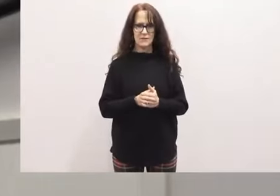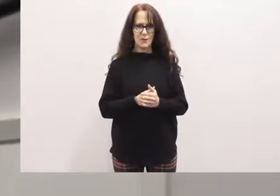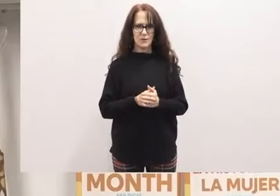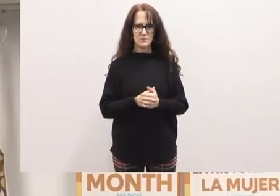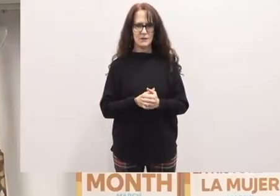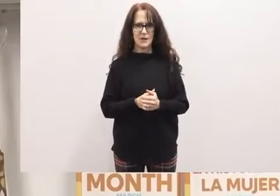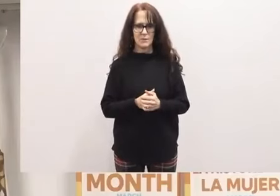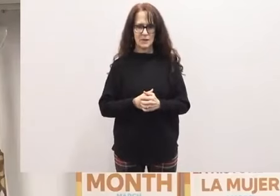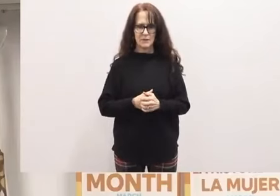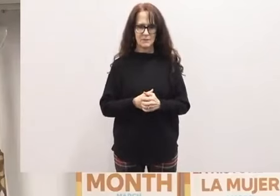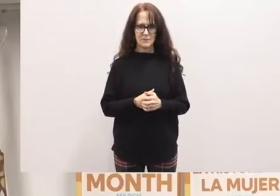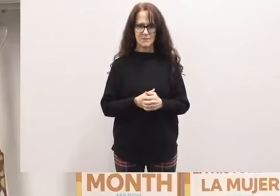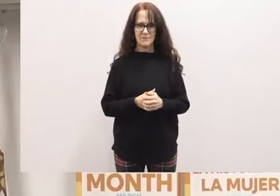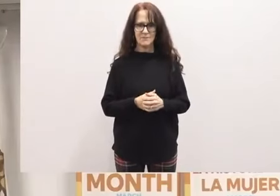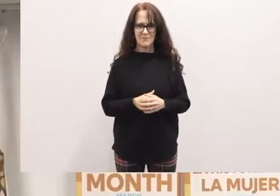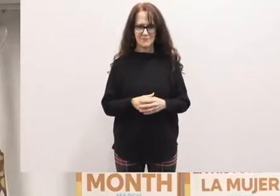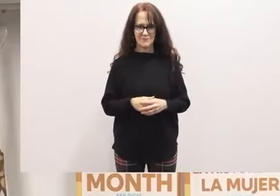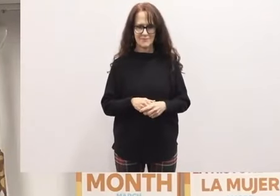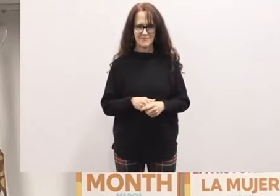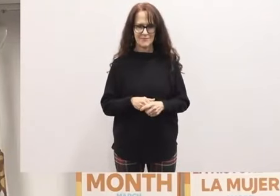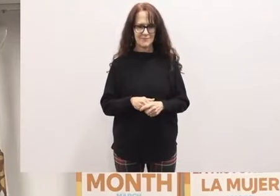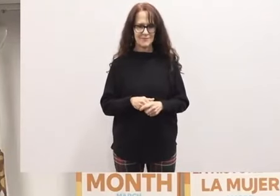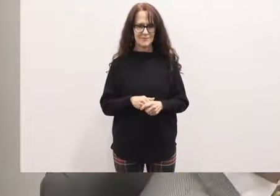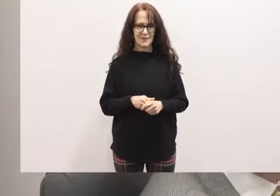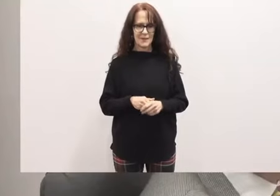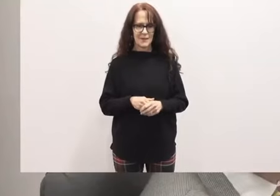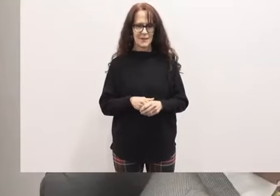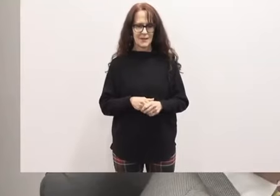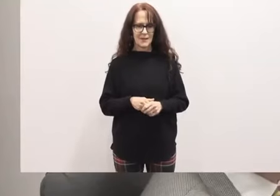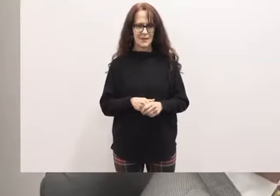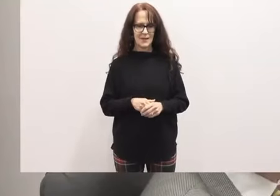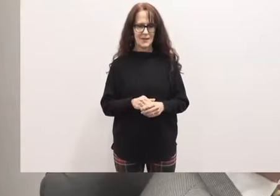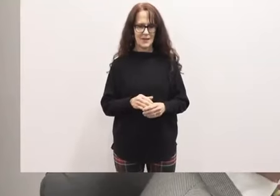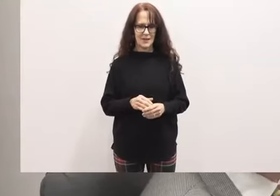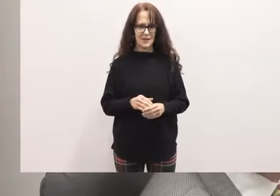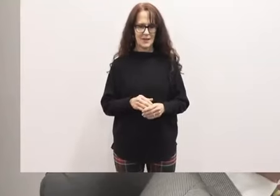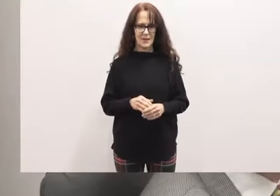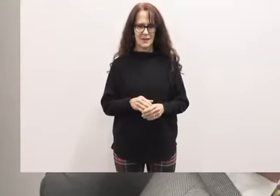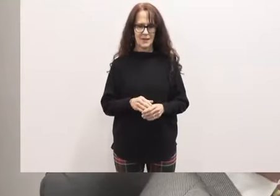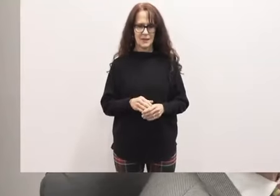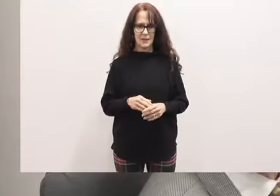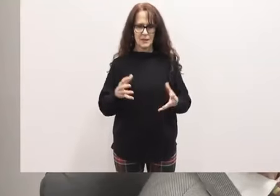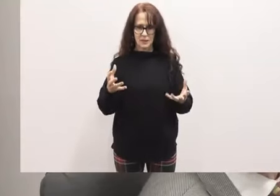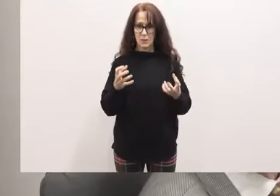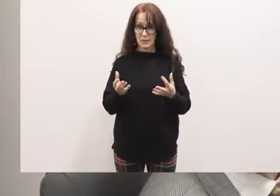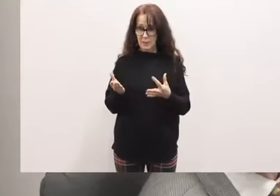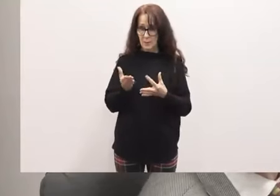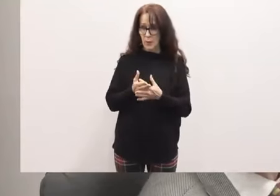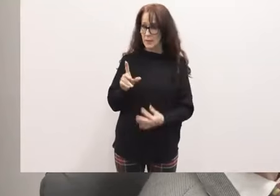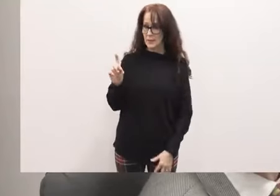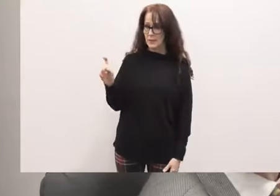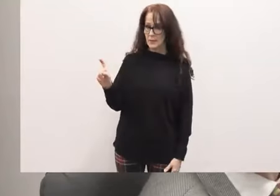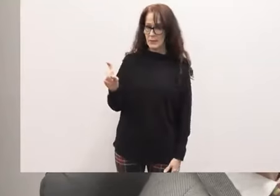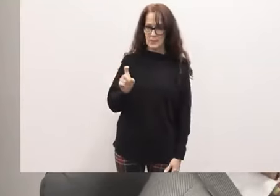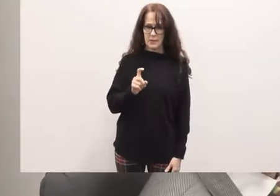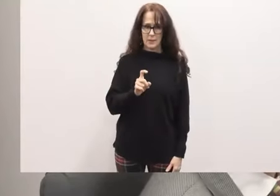Thank you. Okay, all good stuff all the way around. Do you want to take a break?